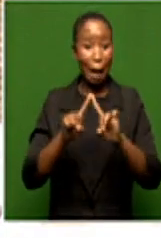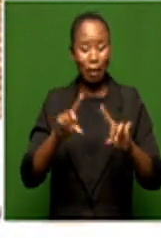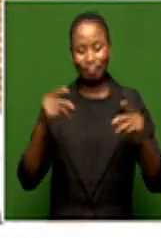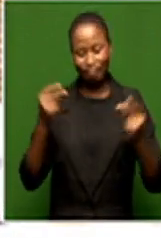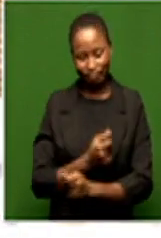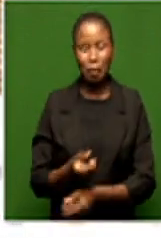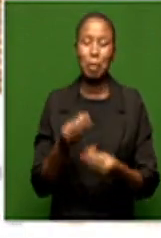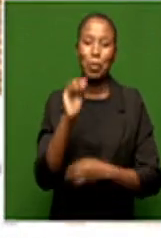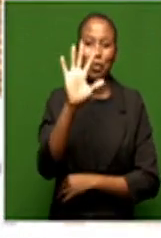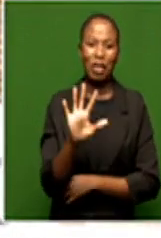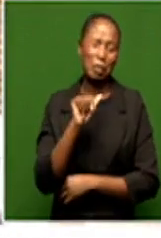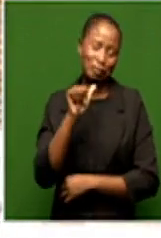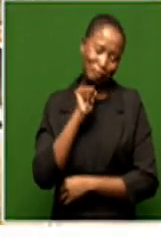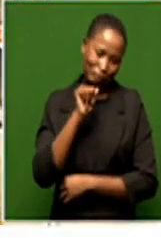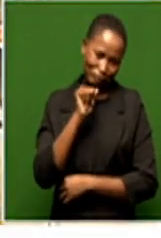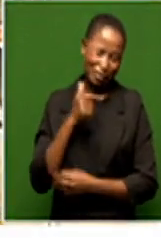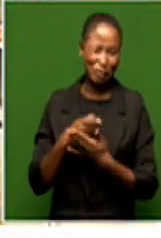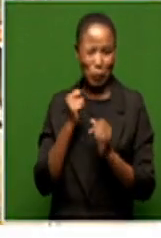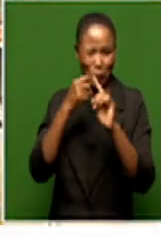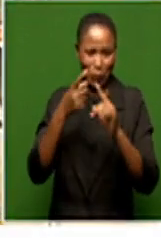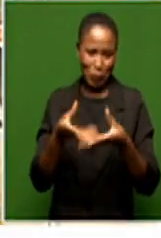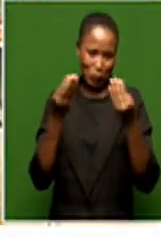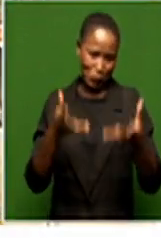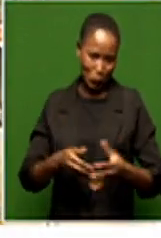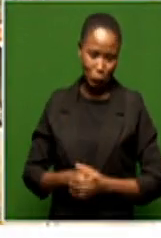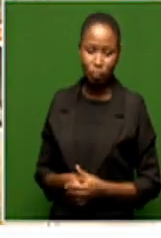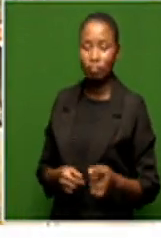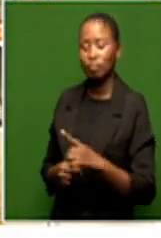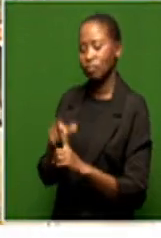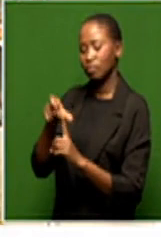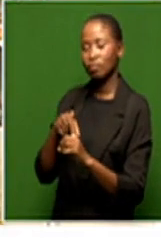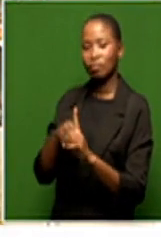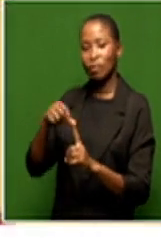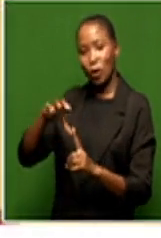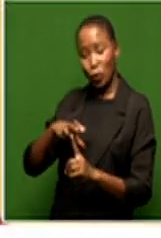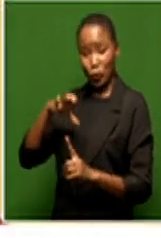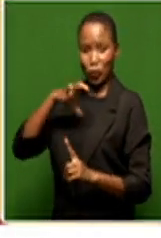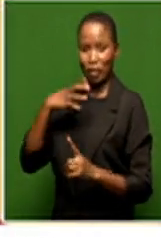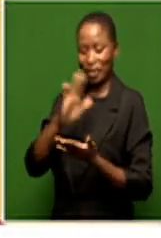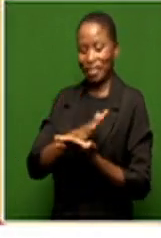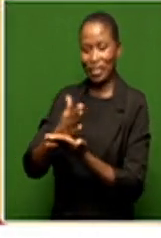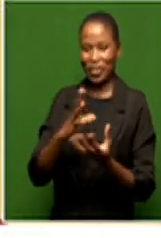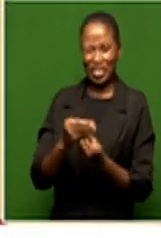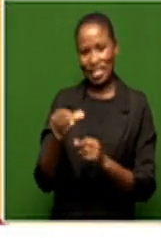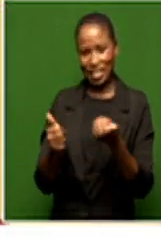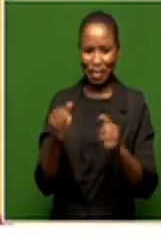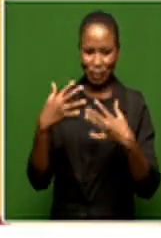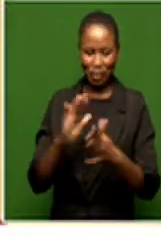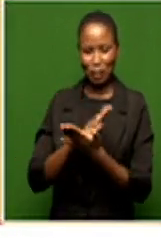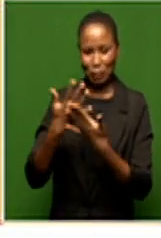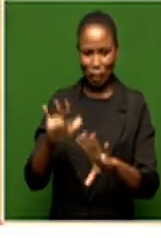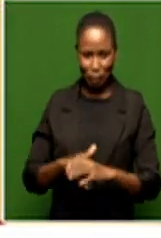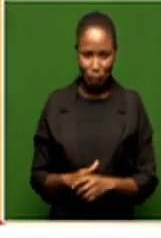can still land amongst the clouds. So that's my goal. Mwambetsi's confidence is shared by other learners. Surprisingly, I'm not even that